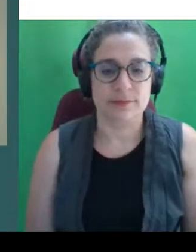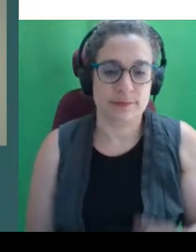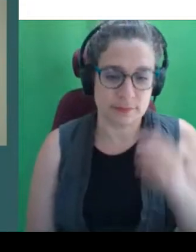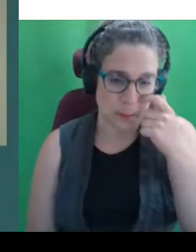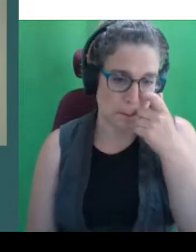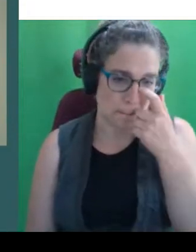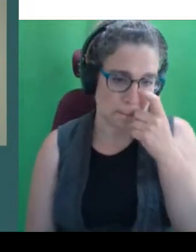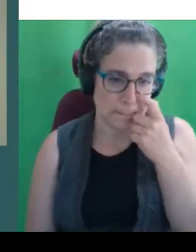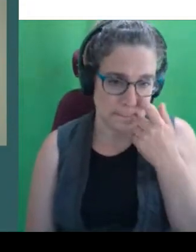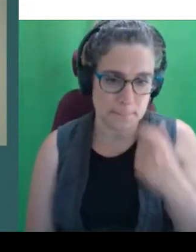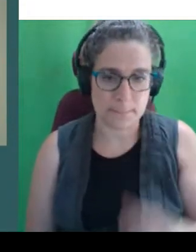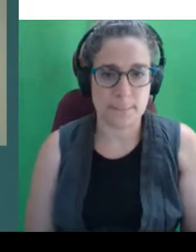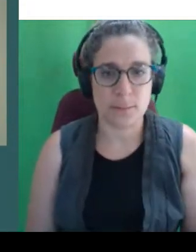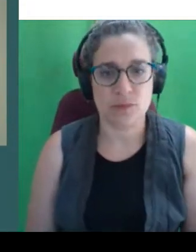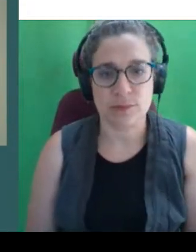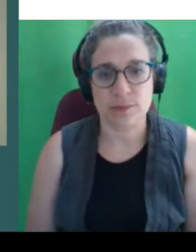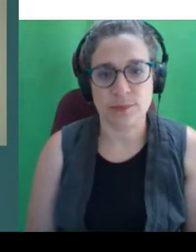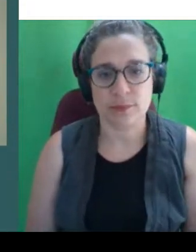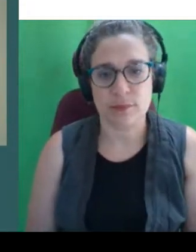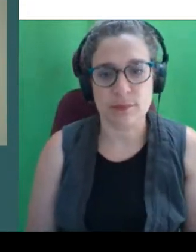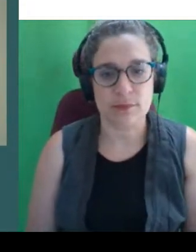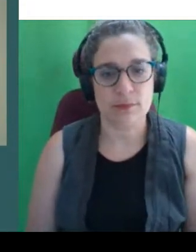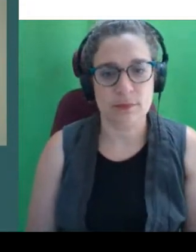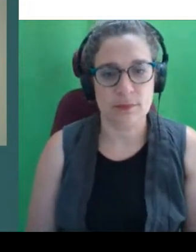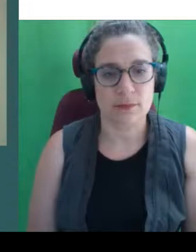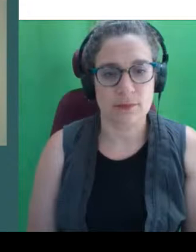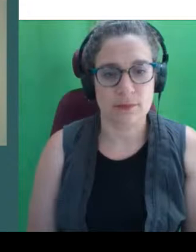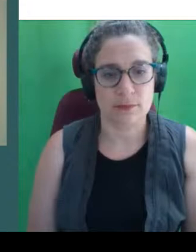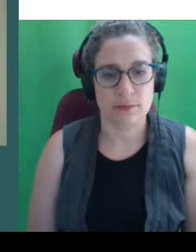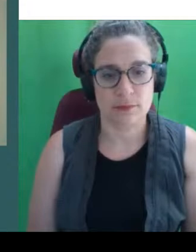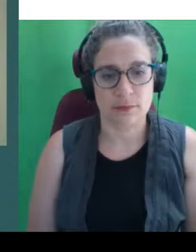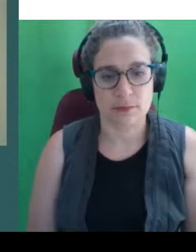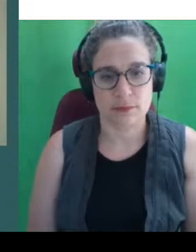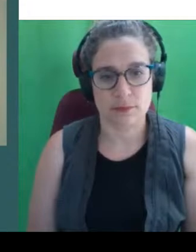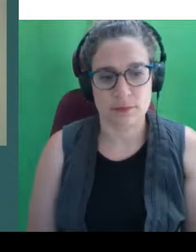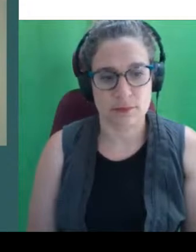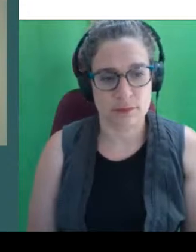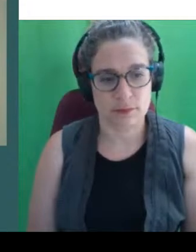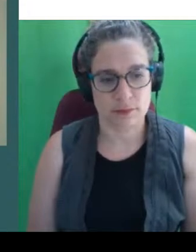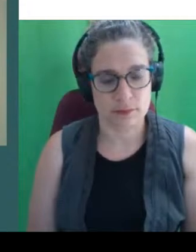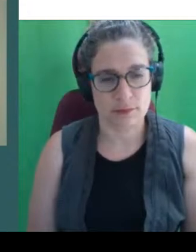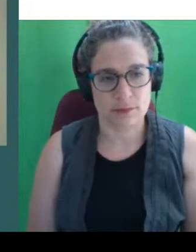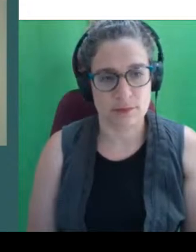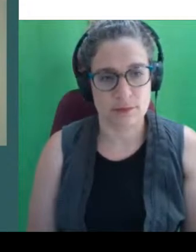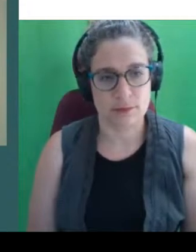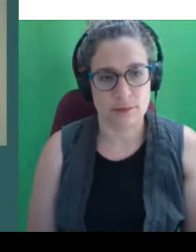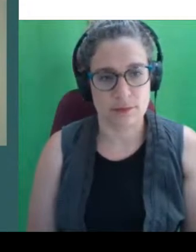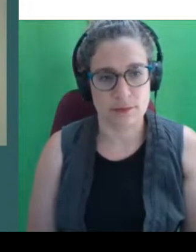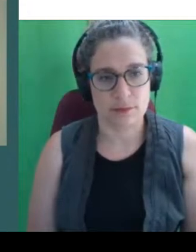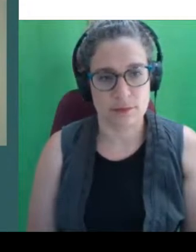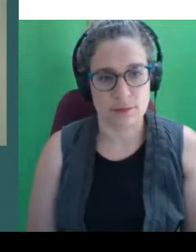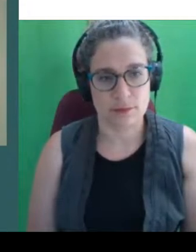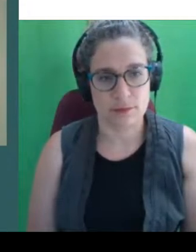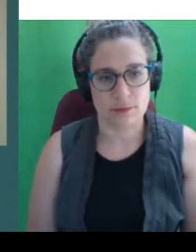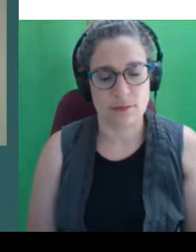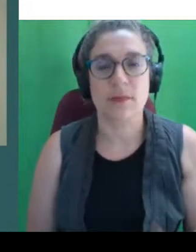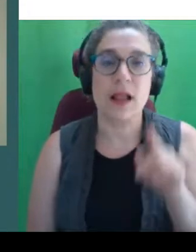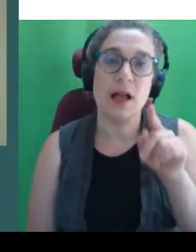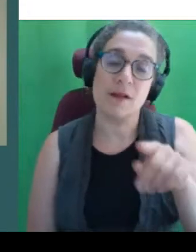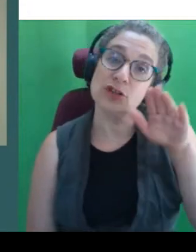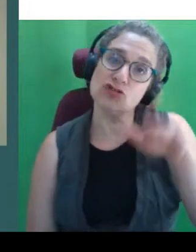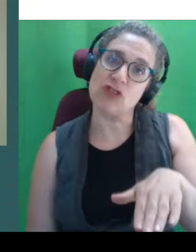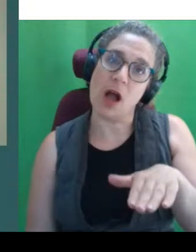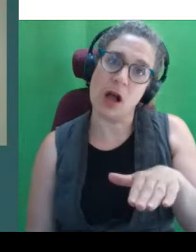theme, because there's a question here, what would you advise if a family has a cat and the child is allergic to the cat?